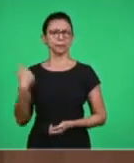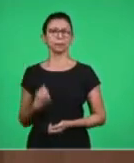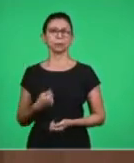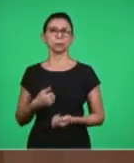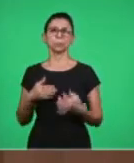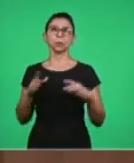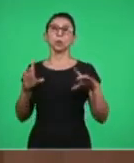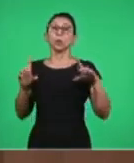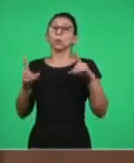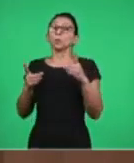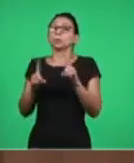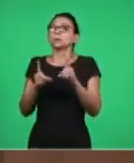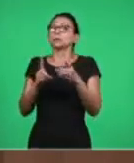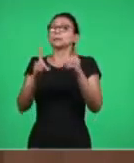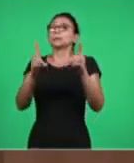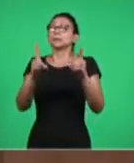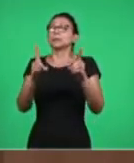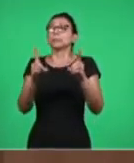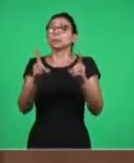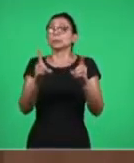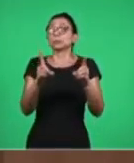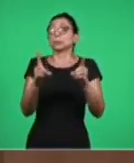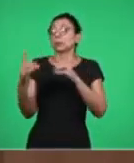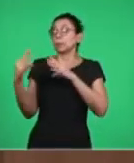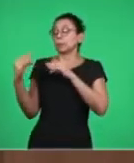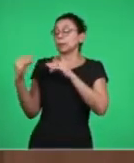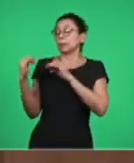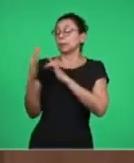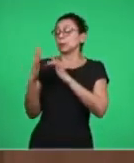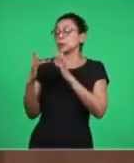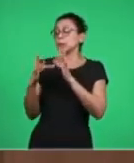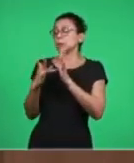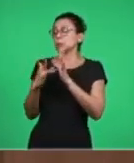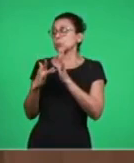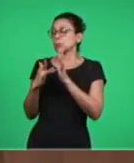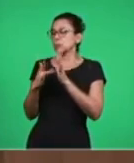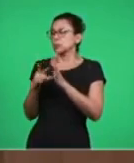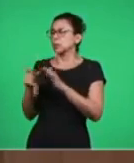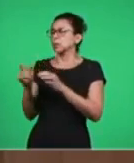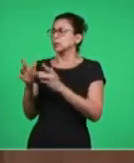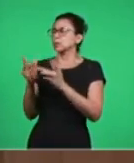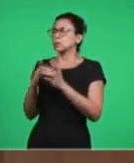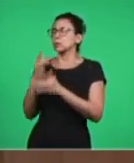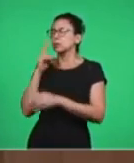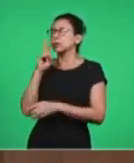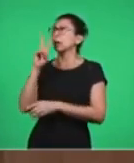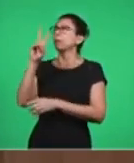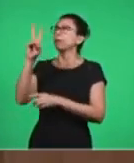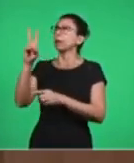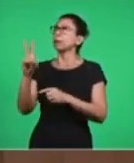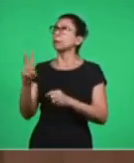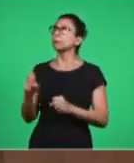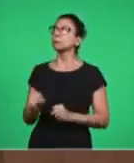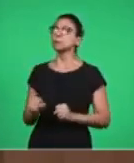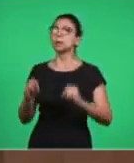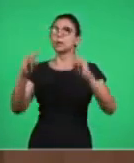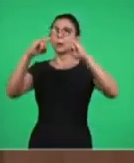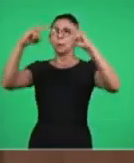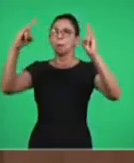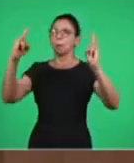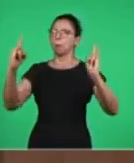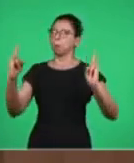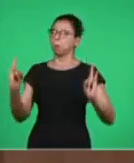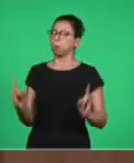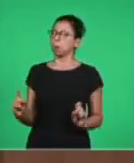him regarding the beauty of the temple. You see how great this temple, the things that people like,